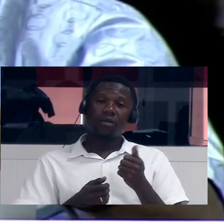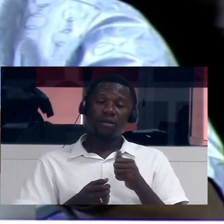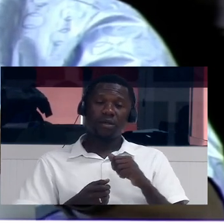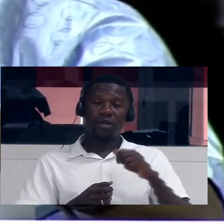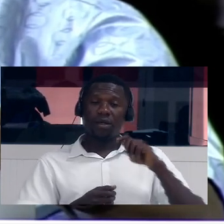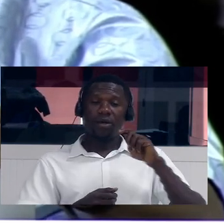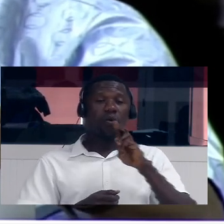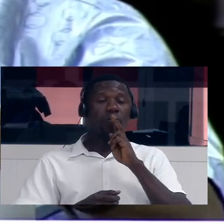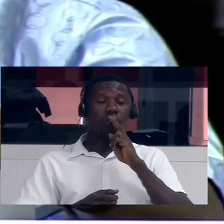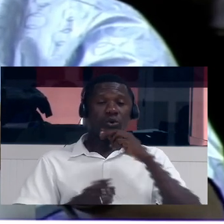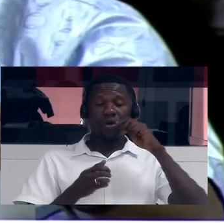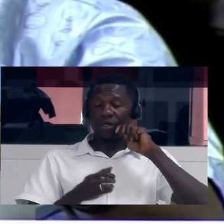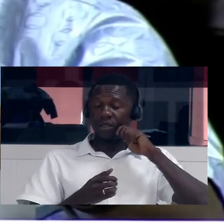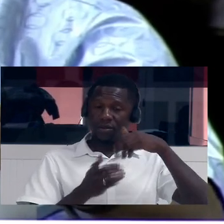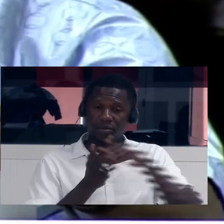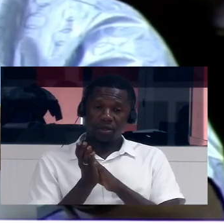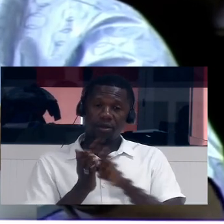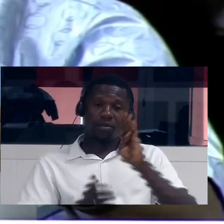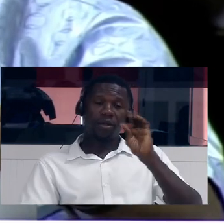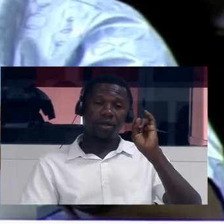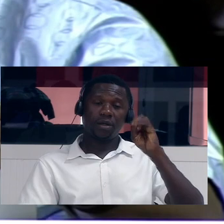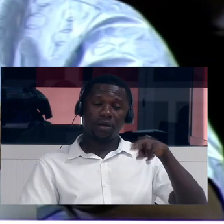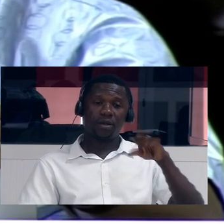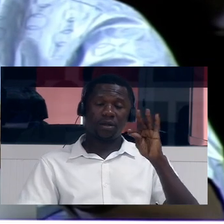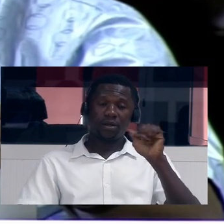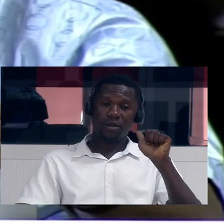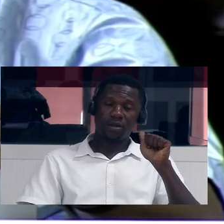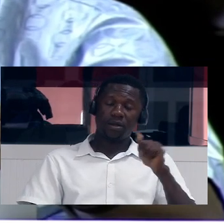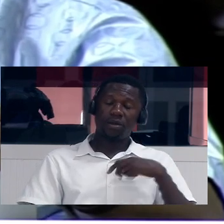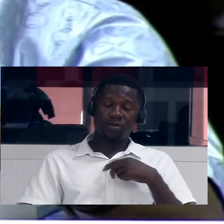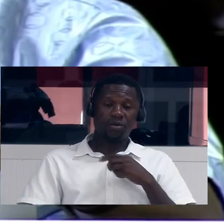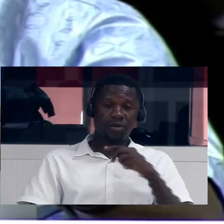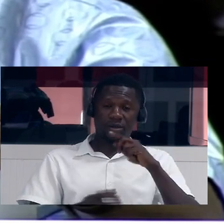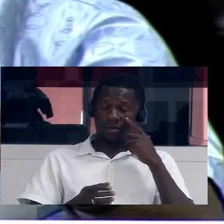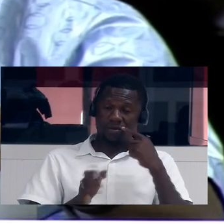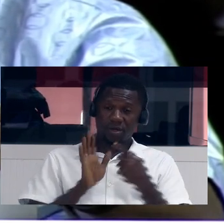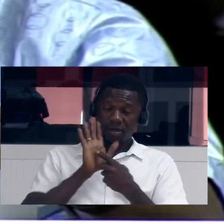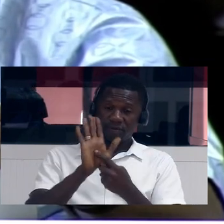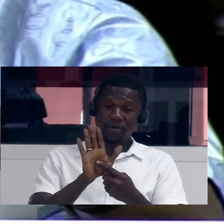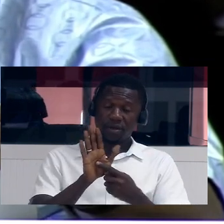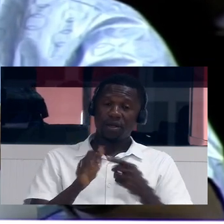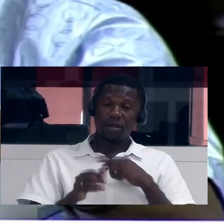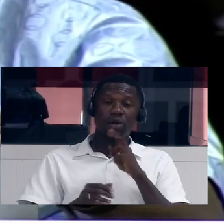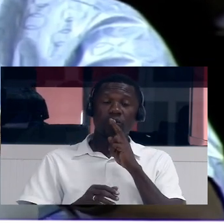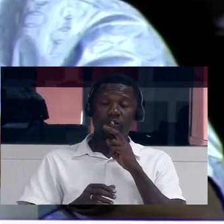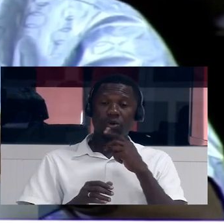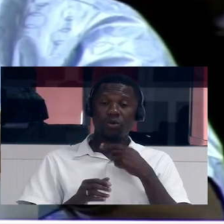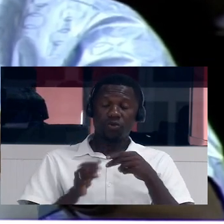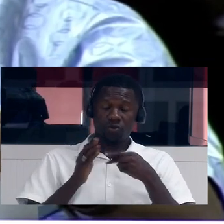prosecuted, and the officer in charge of the PIU on duty at that post on that day be held responsible.